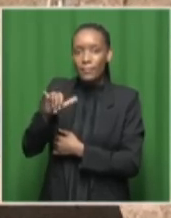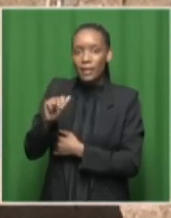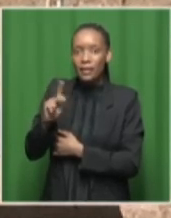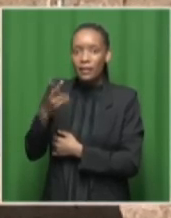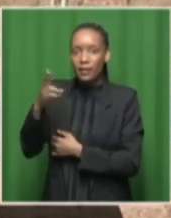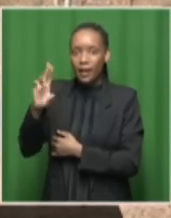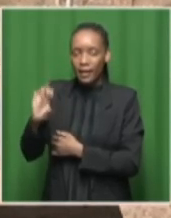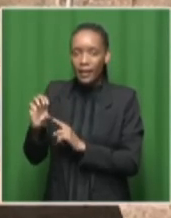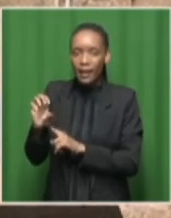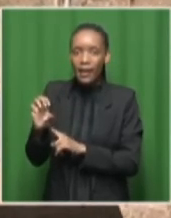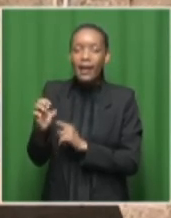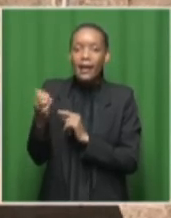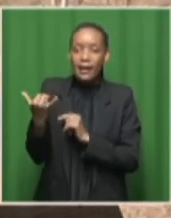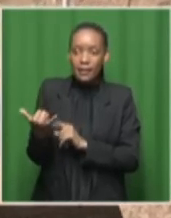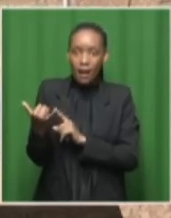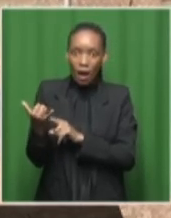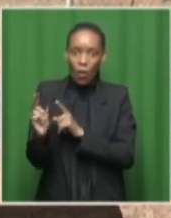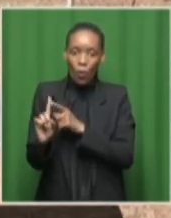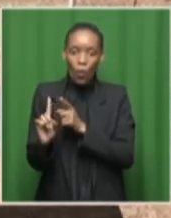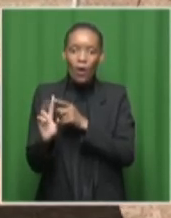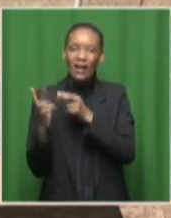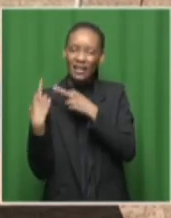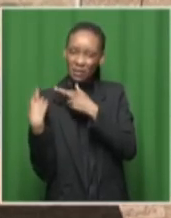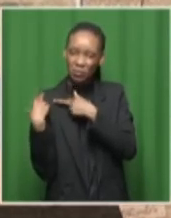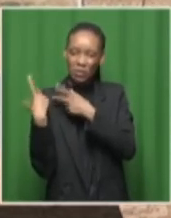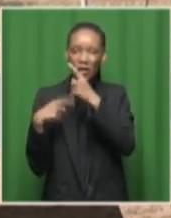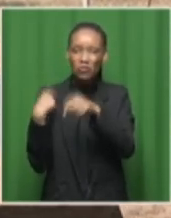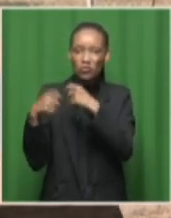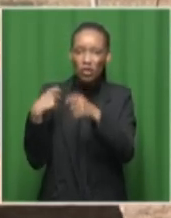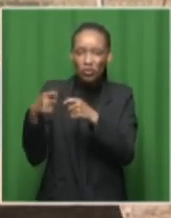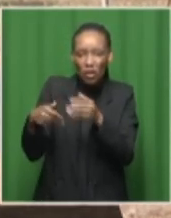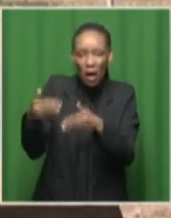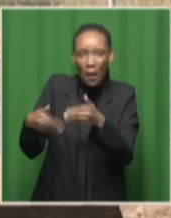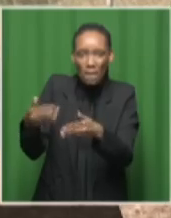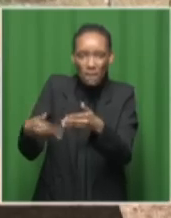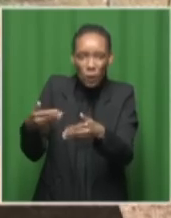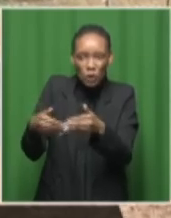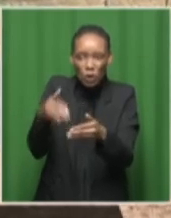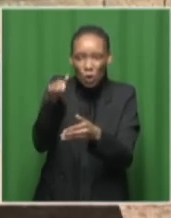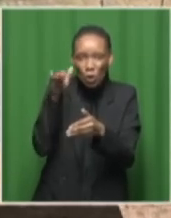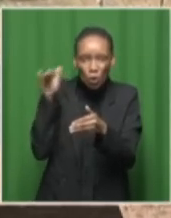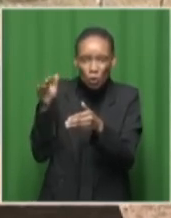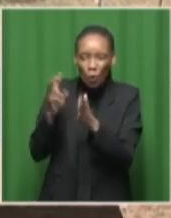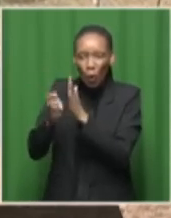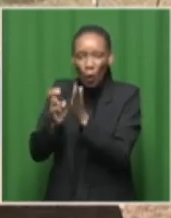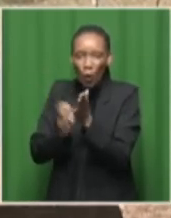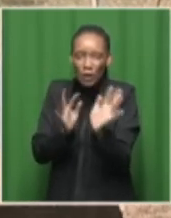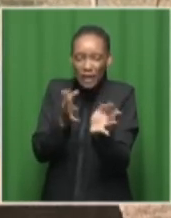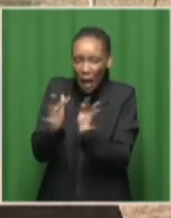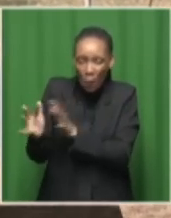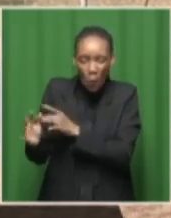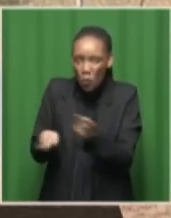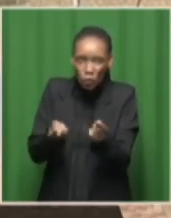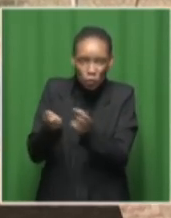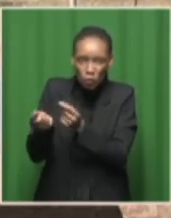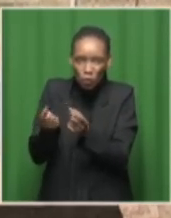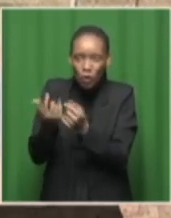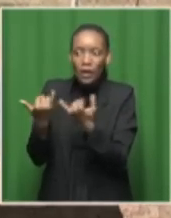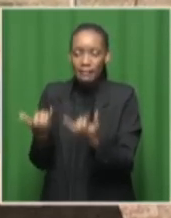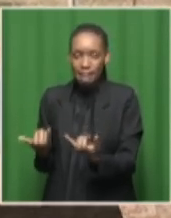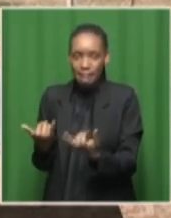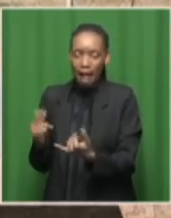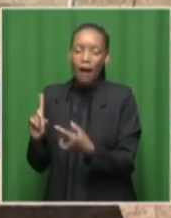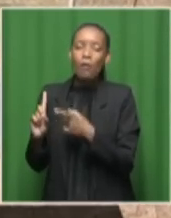and also guiding all the traditional processes and Zulu customs about how to handle this such